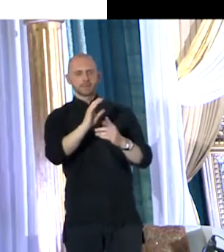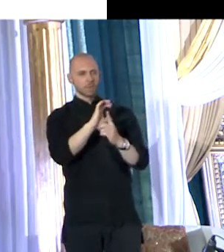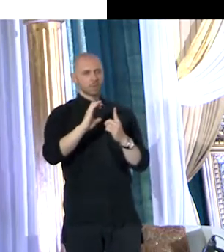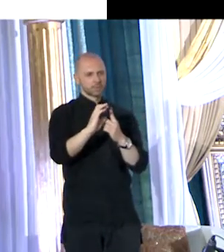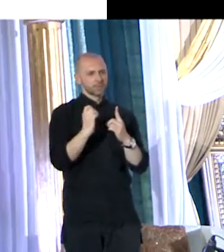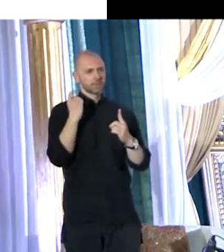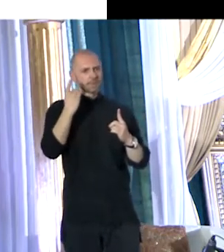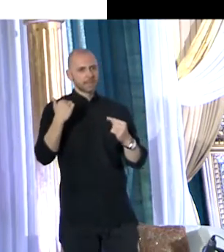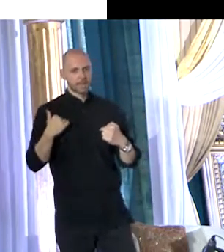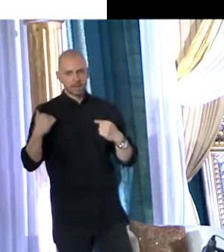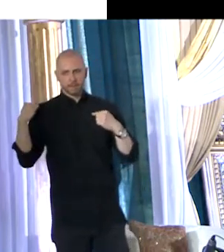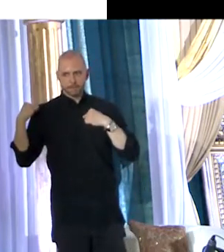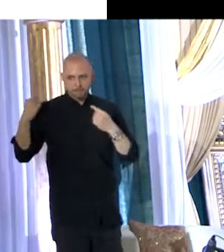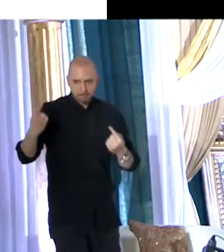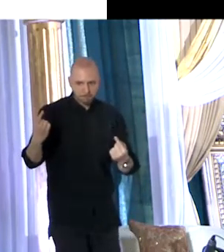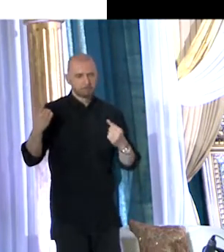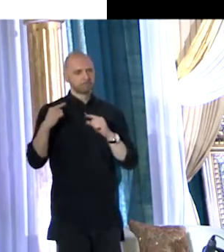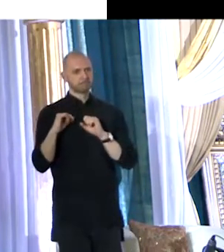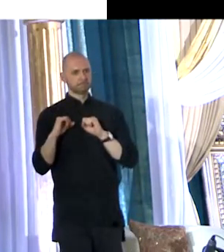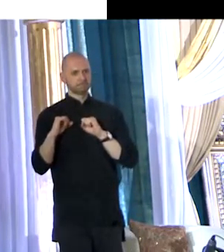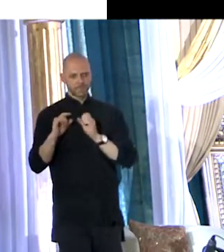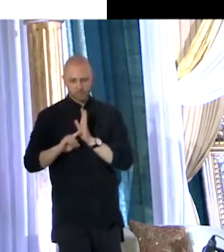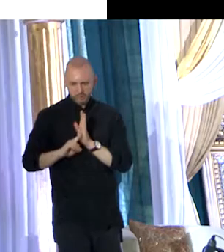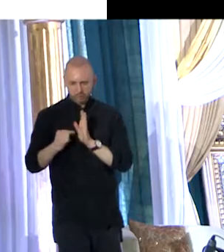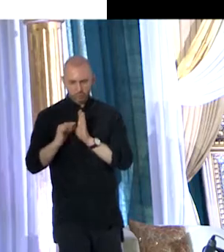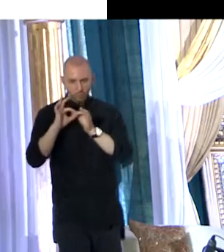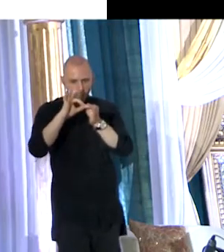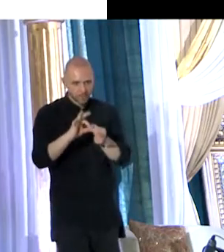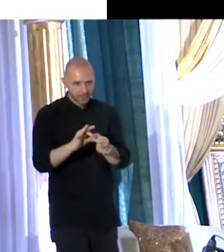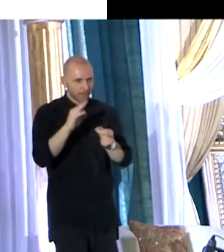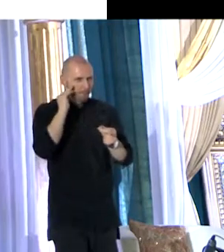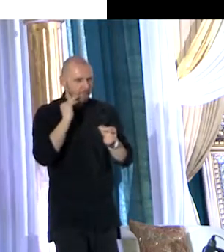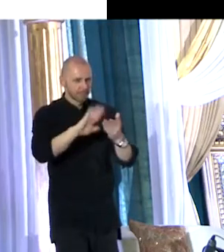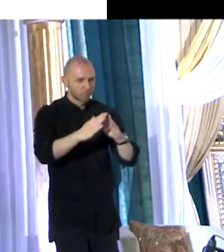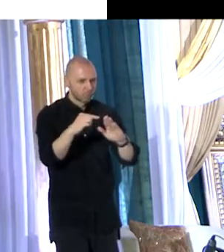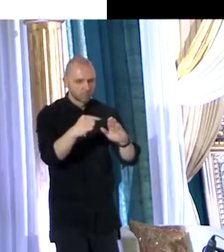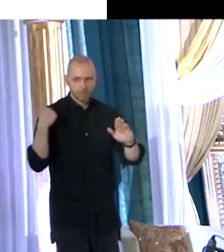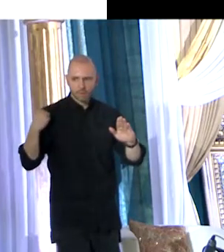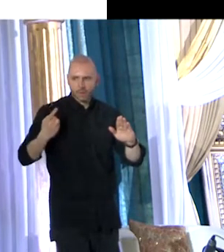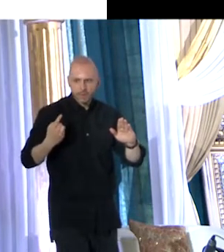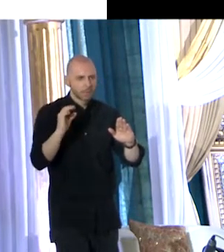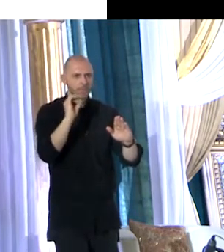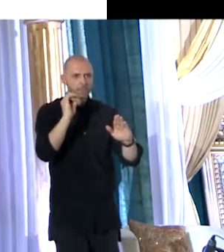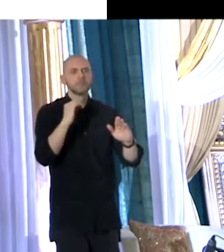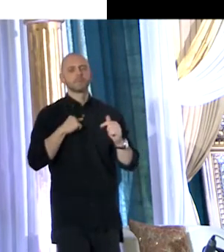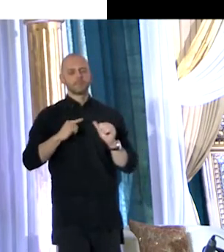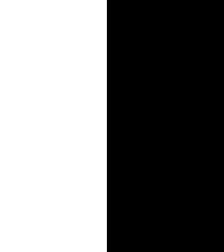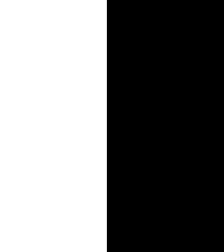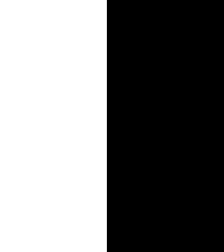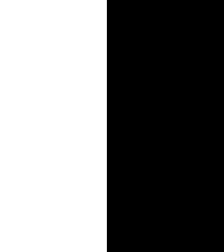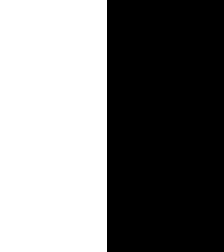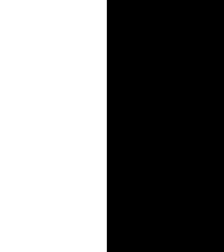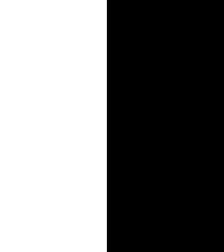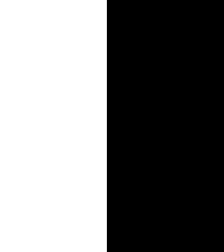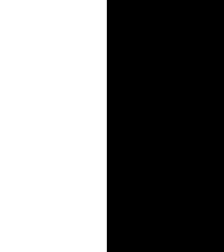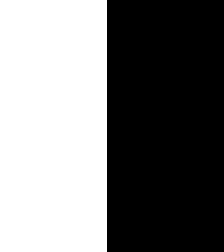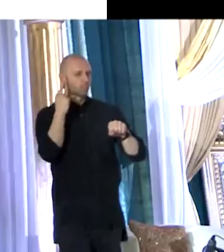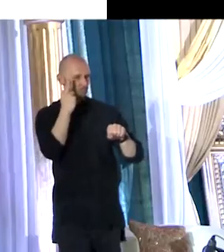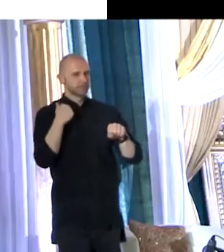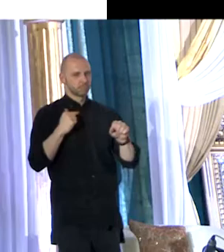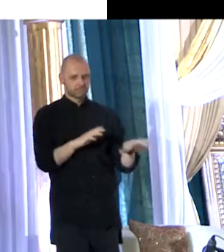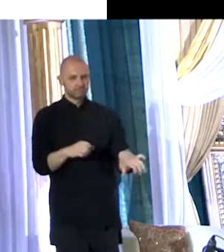systematic opinion research with Muslims in this country, so that's something that we wanted to address. Just to show you the